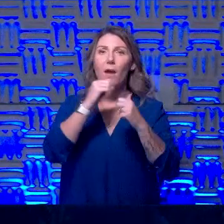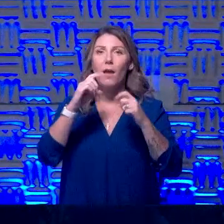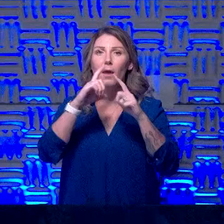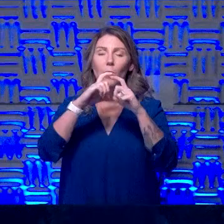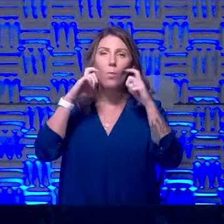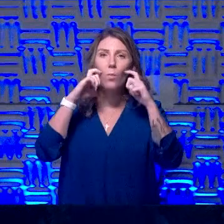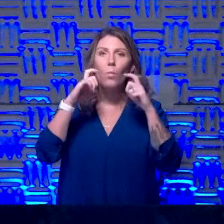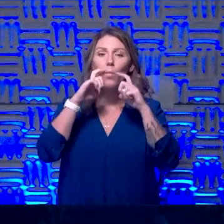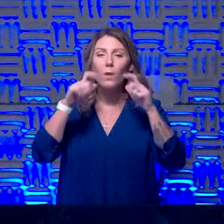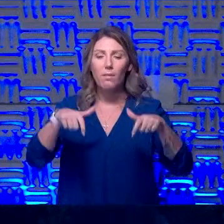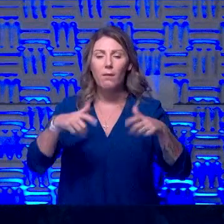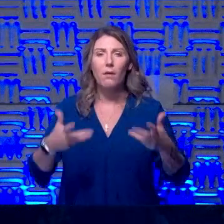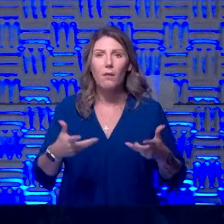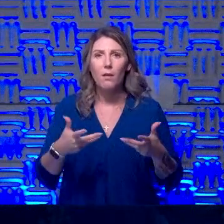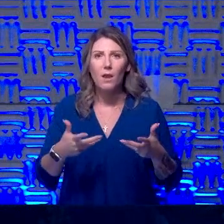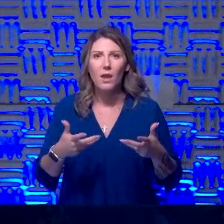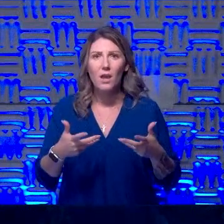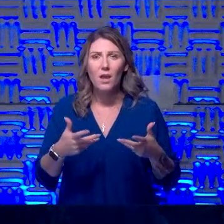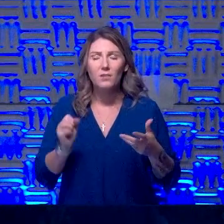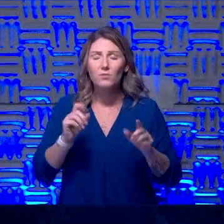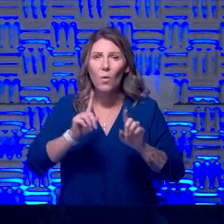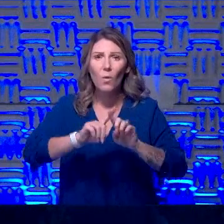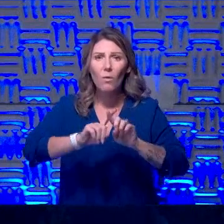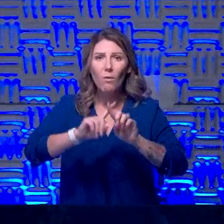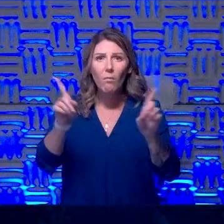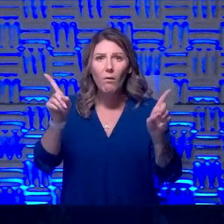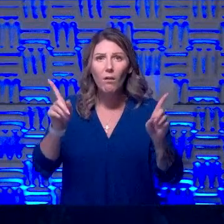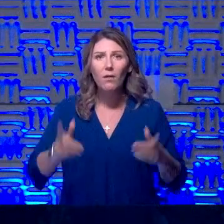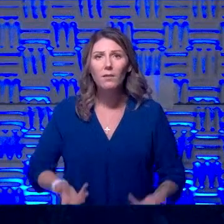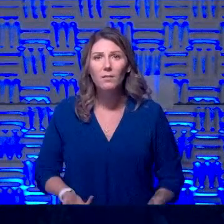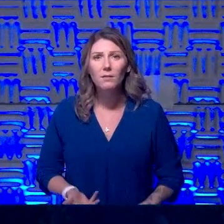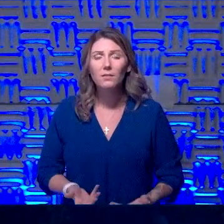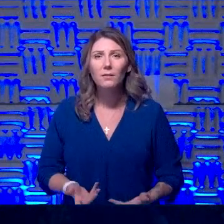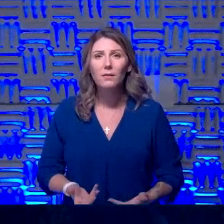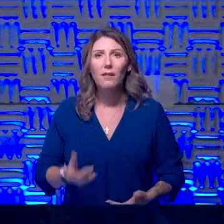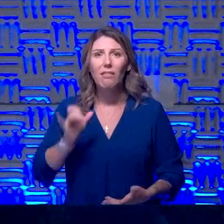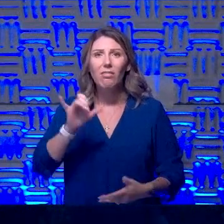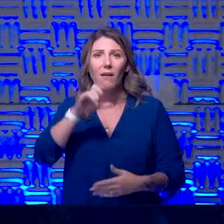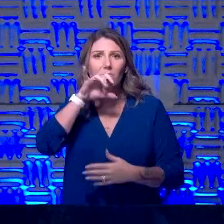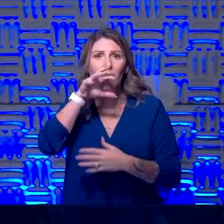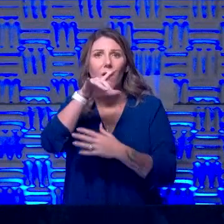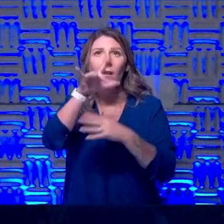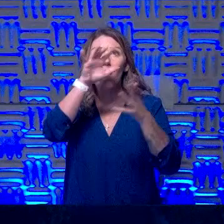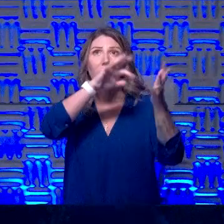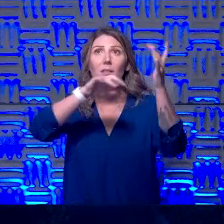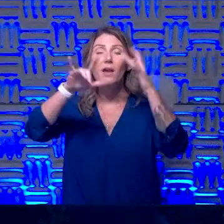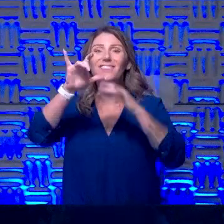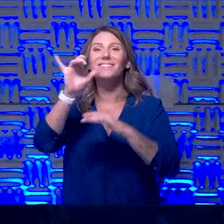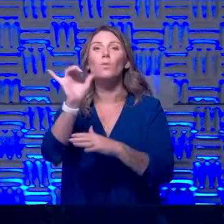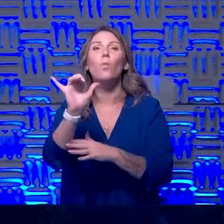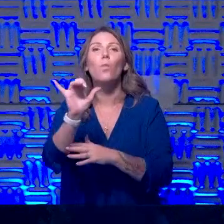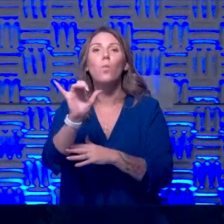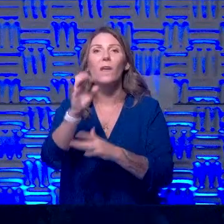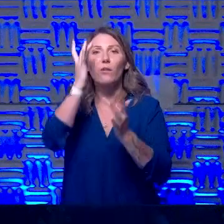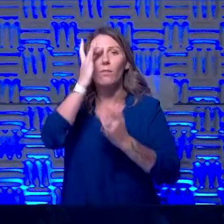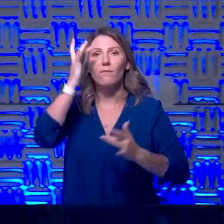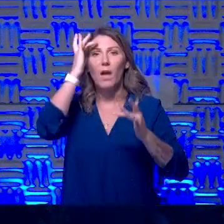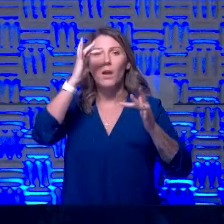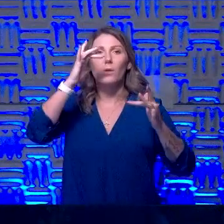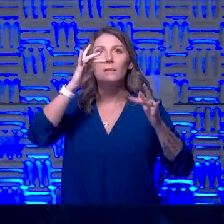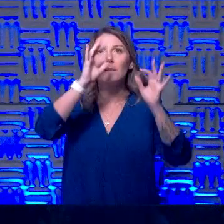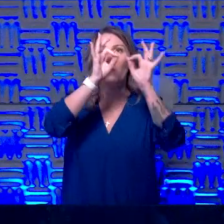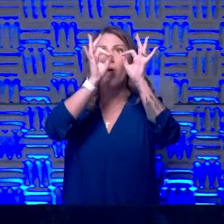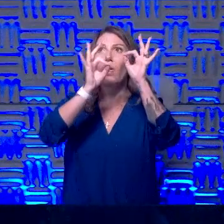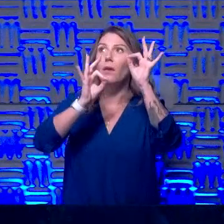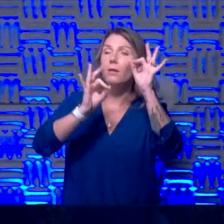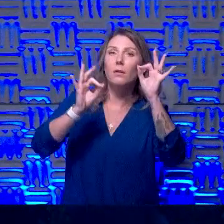It's dramatically different. And I think that breath cloud is where the virus hangs out. And if we could just get people to